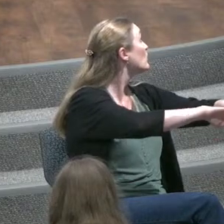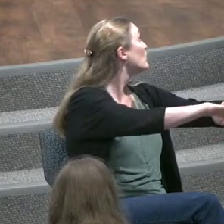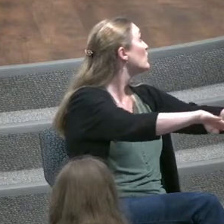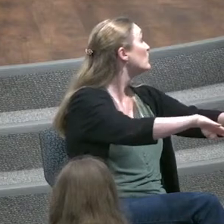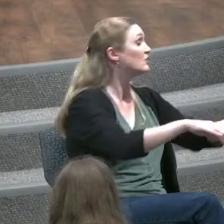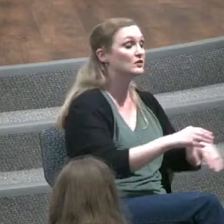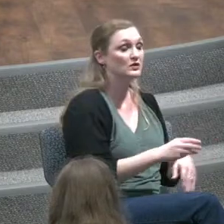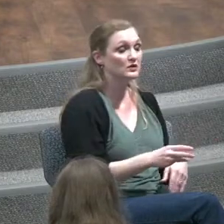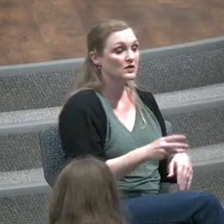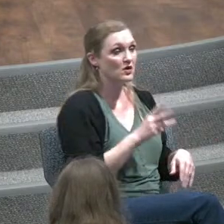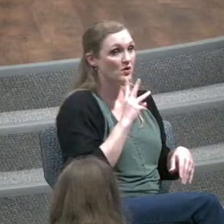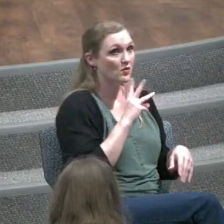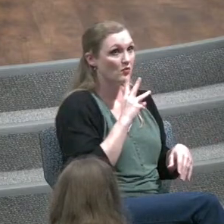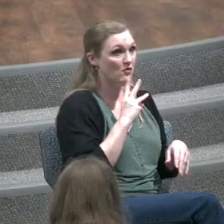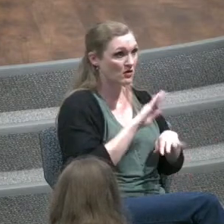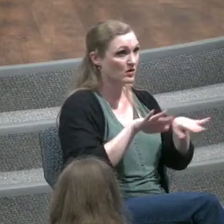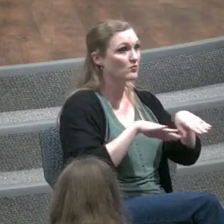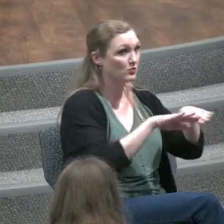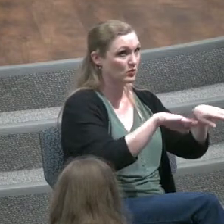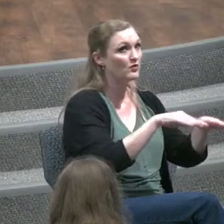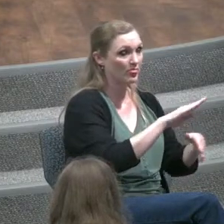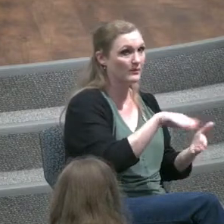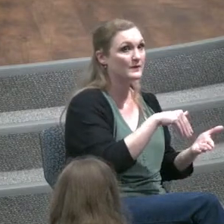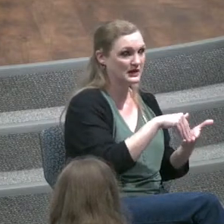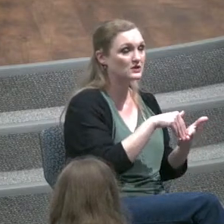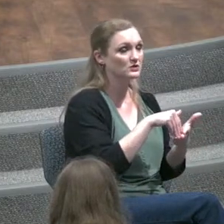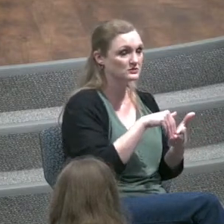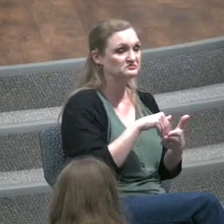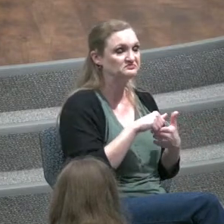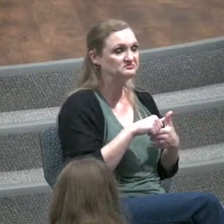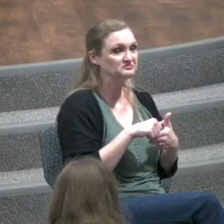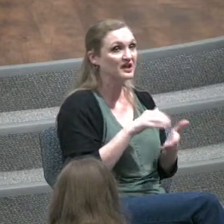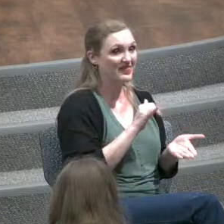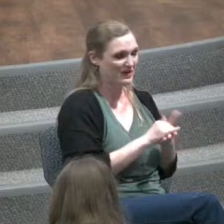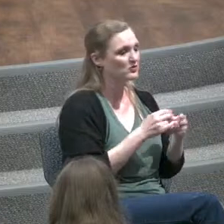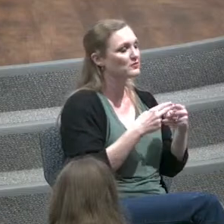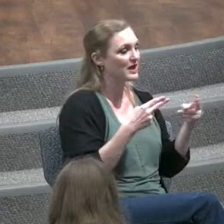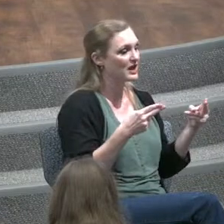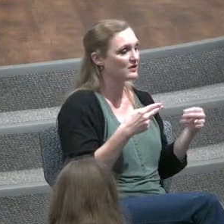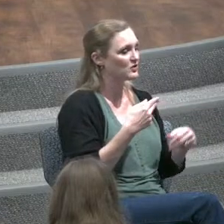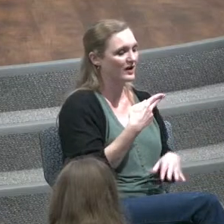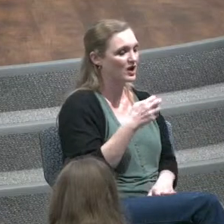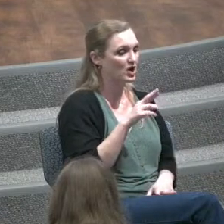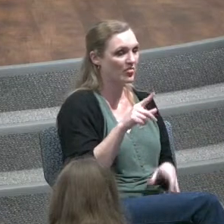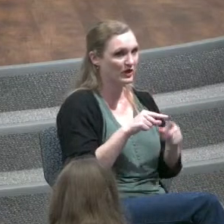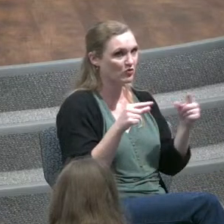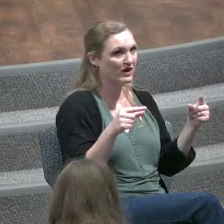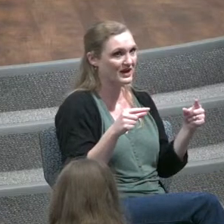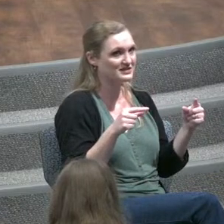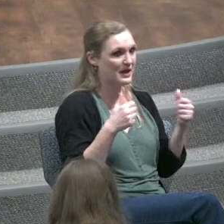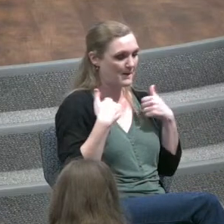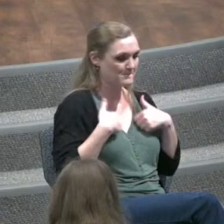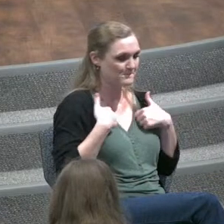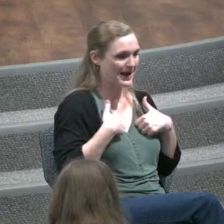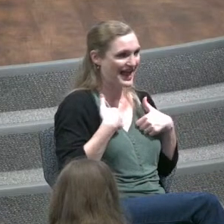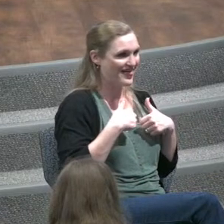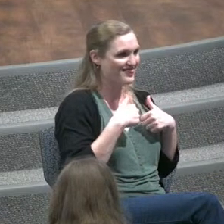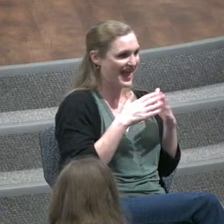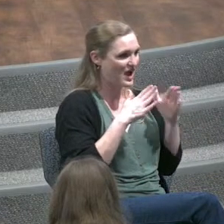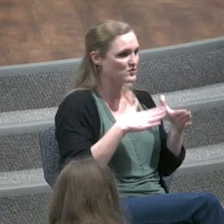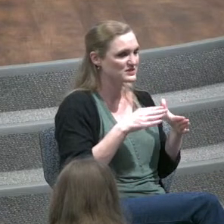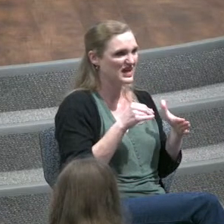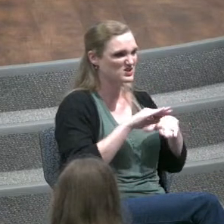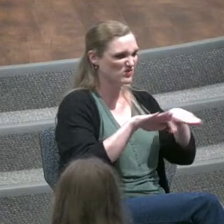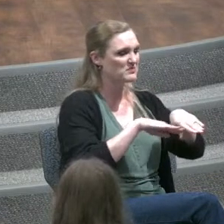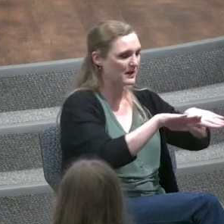pool, freshwater swimming pool in the middle of the Judean desert that would have been Herod the Great's bathhouse and swimming pool. And then